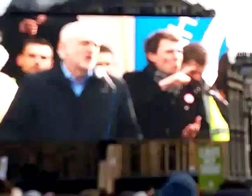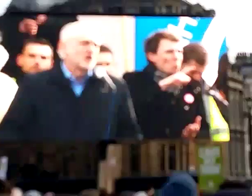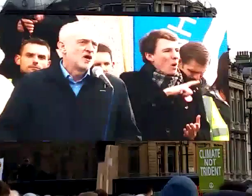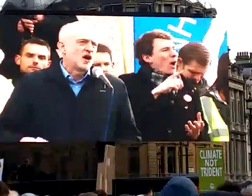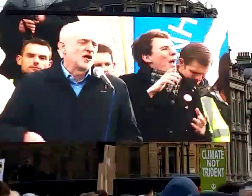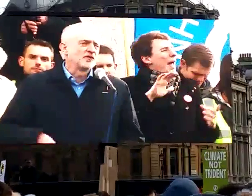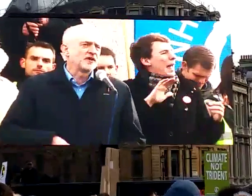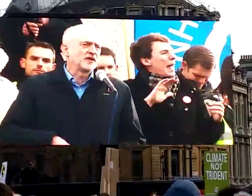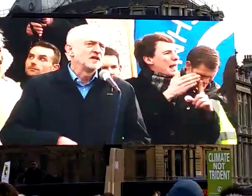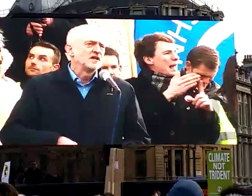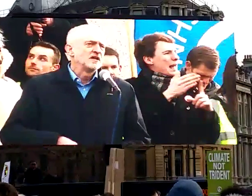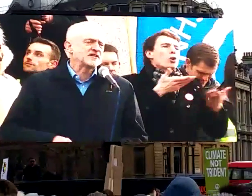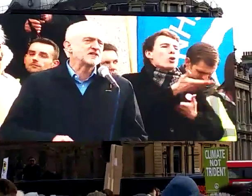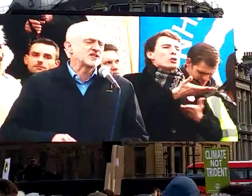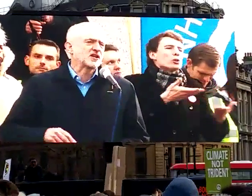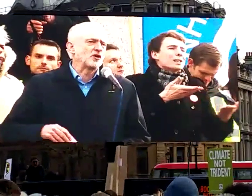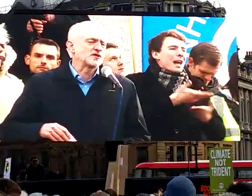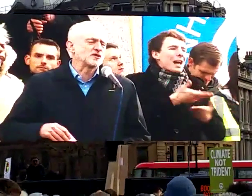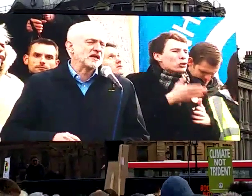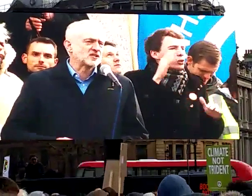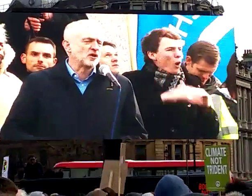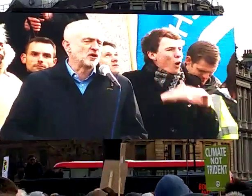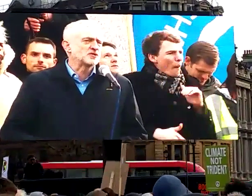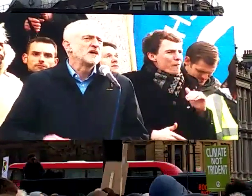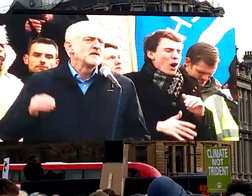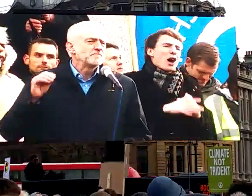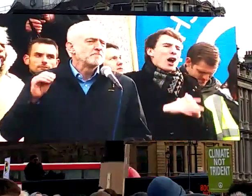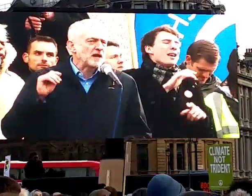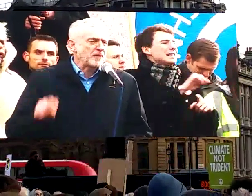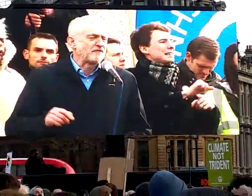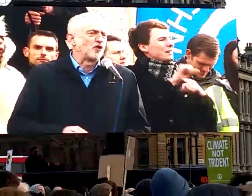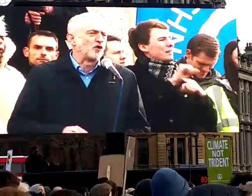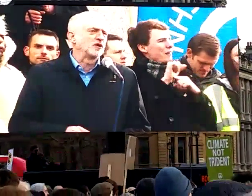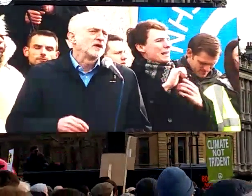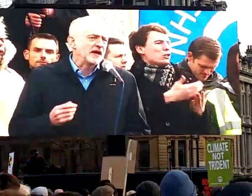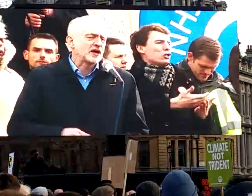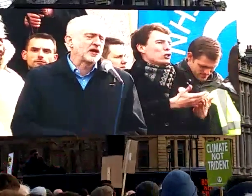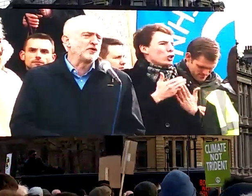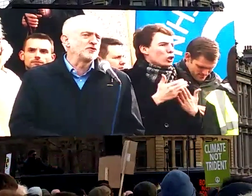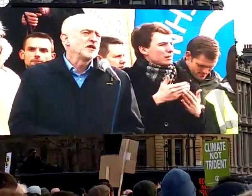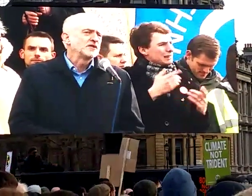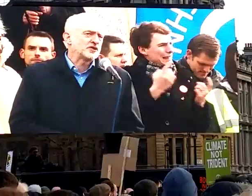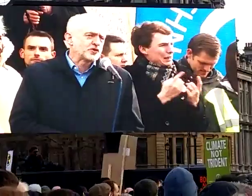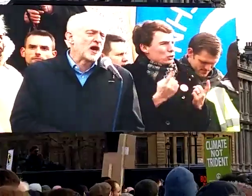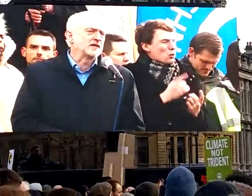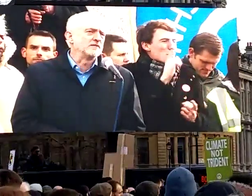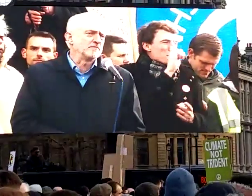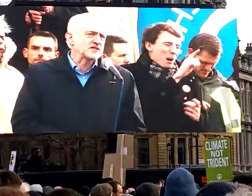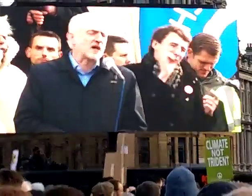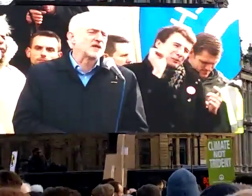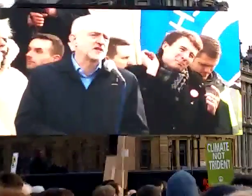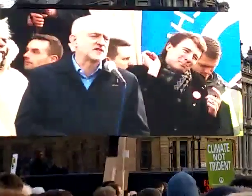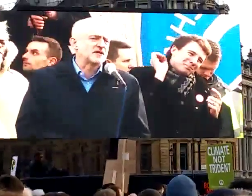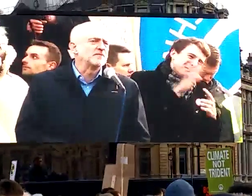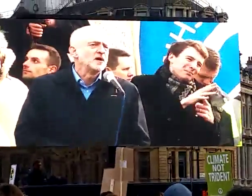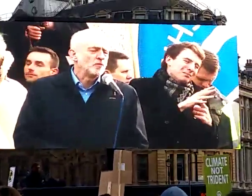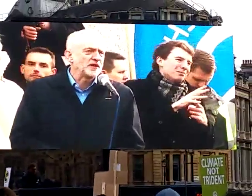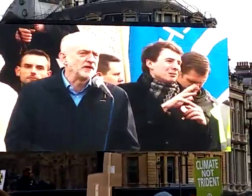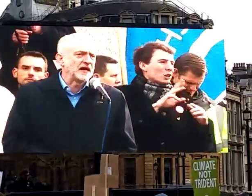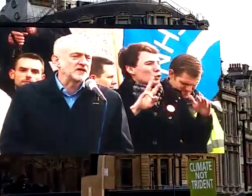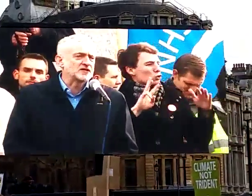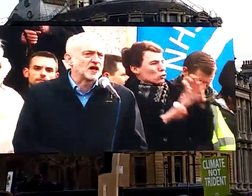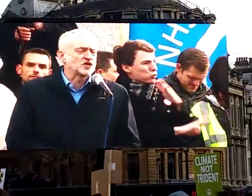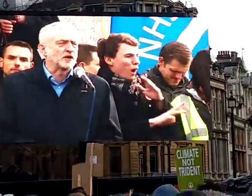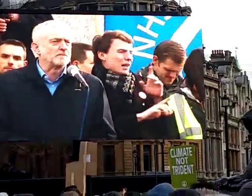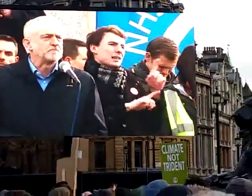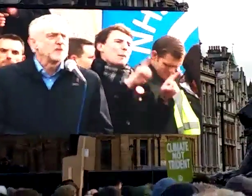consultation on the defence and security issues, but above all, include the Trident missile system